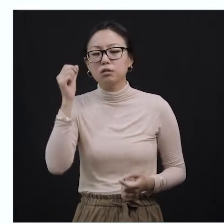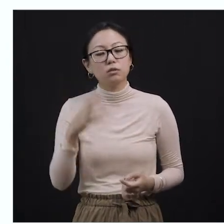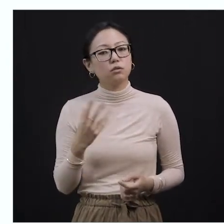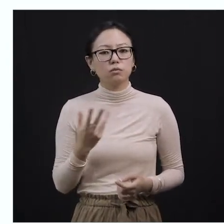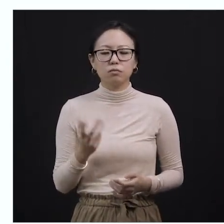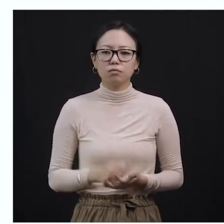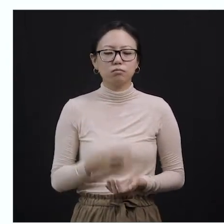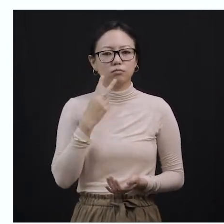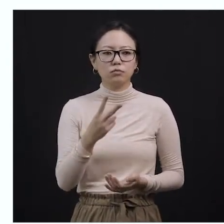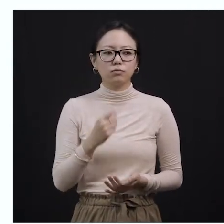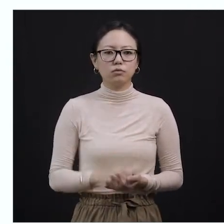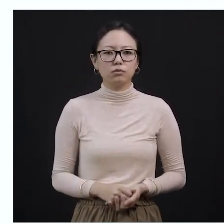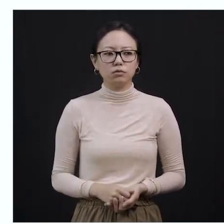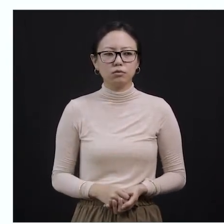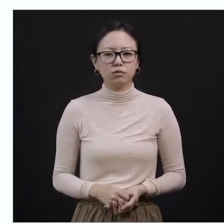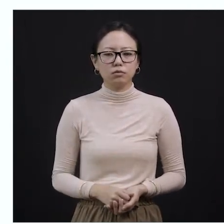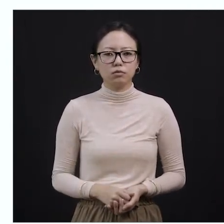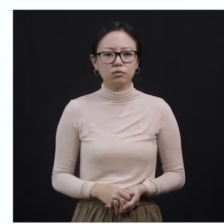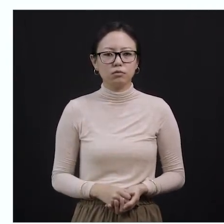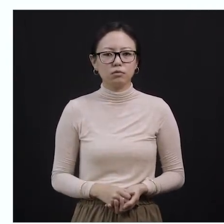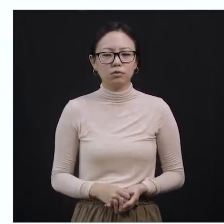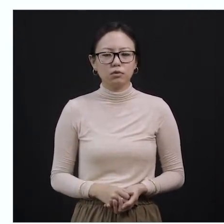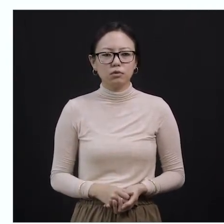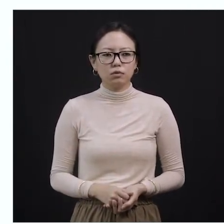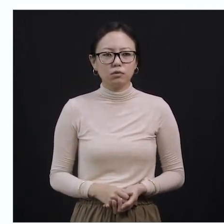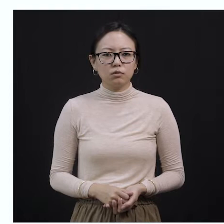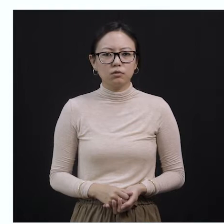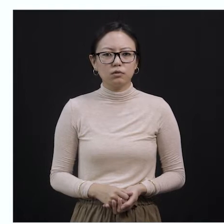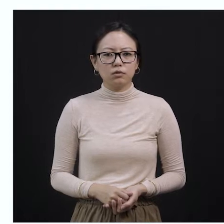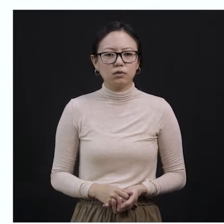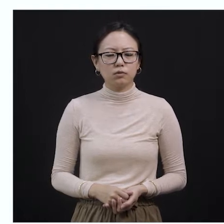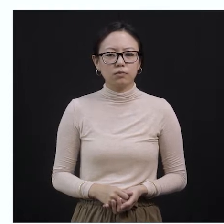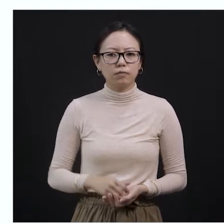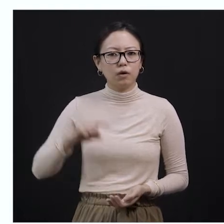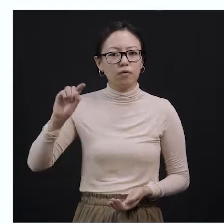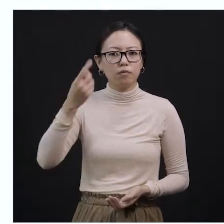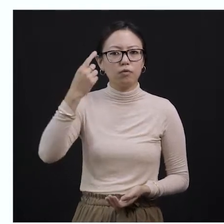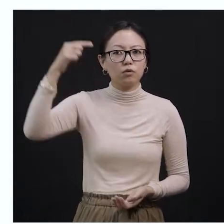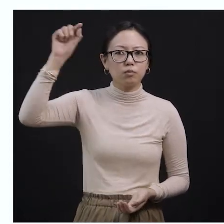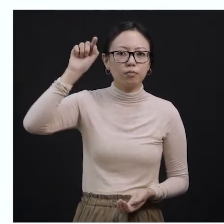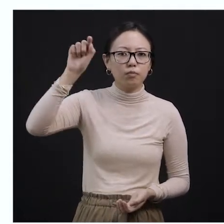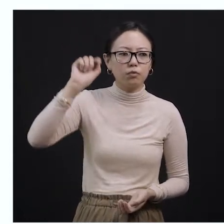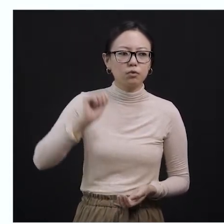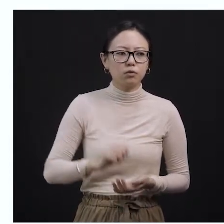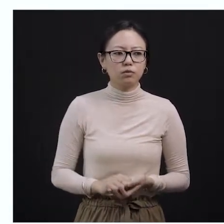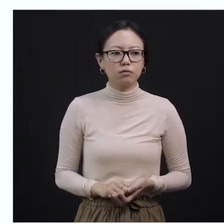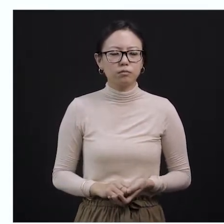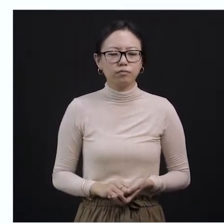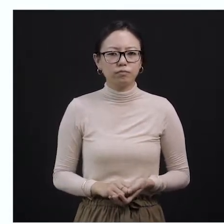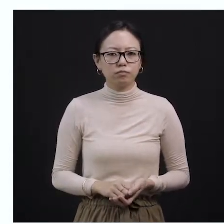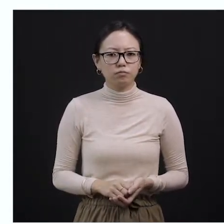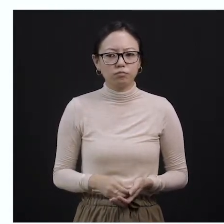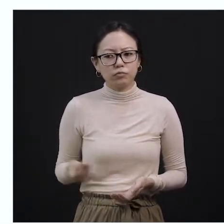right, children? So let's look at the first point. We will learn to identify